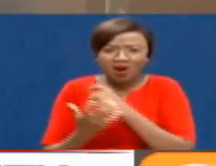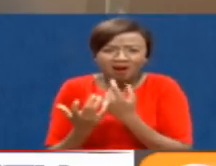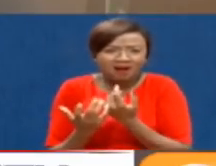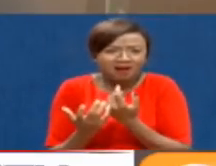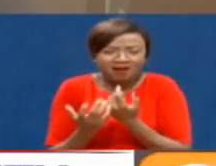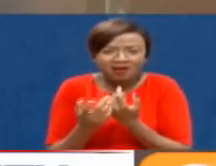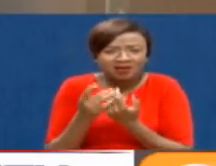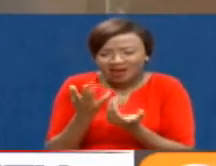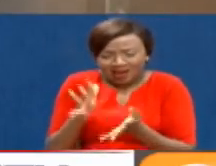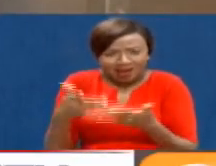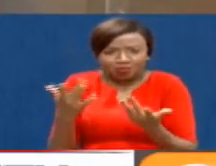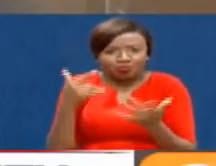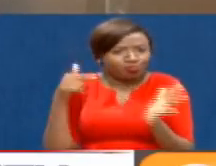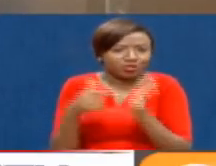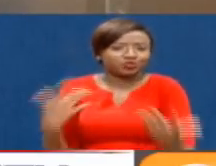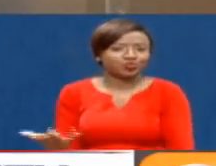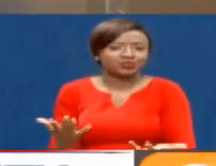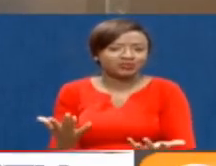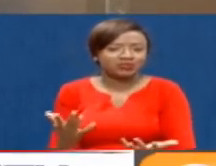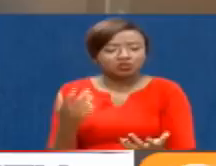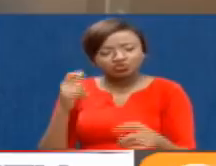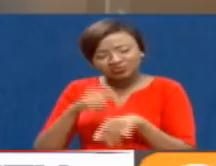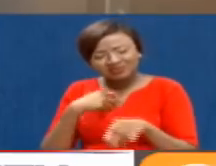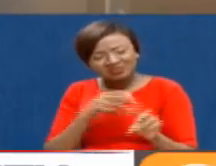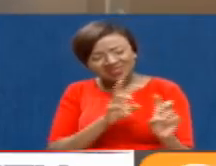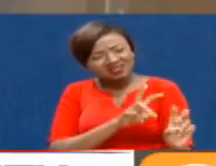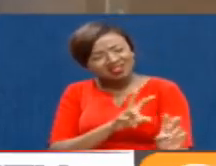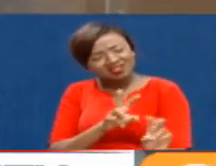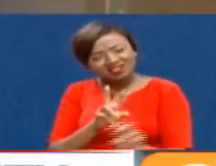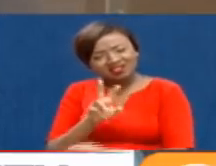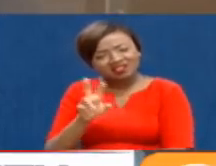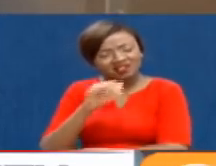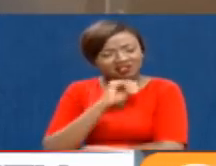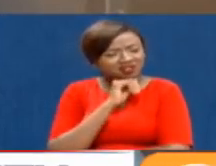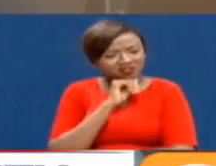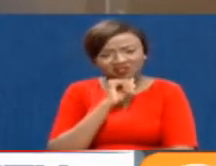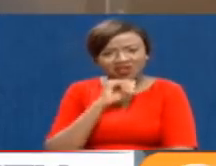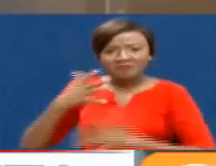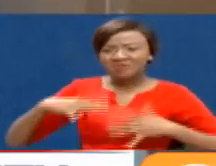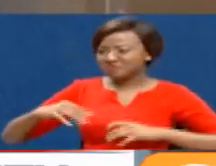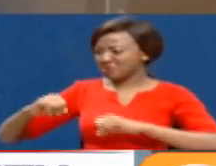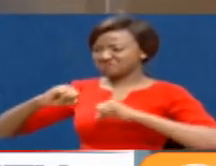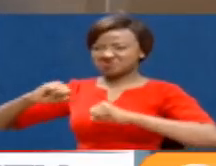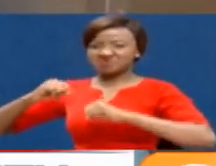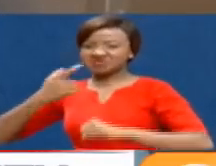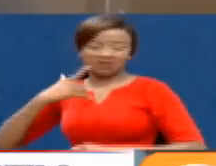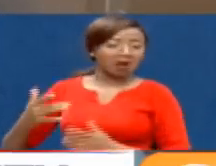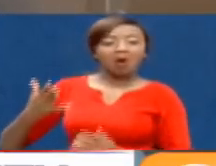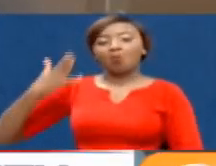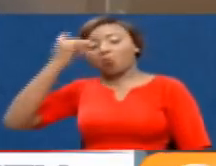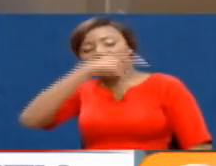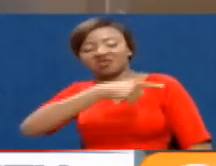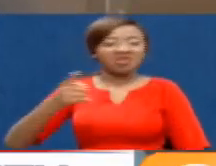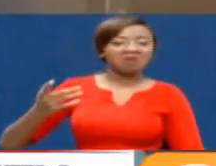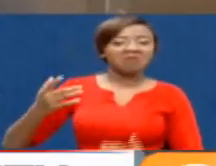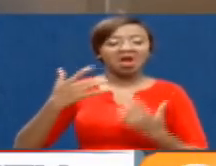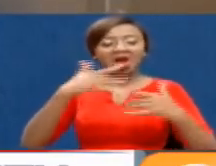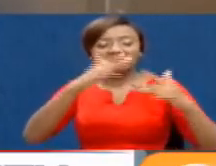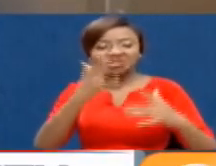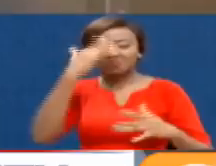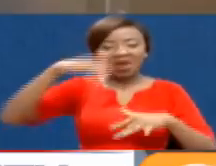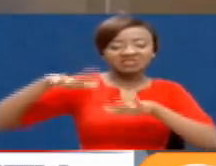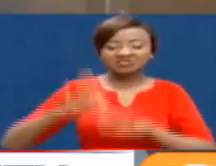how do you justify that? And so I saw all sorts of people, especially privileged Kenyans on social media, saying, why were they out there? Why were they not at